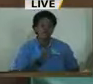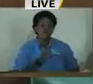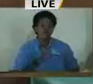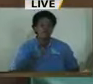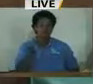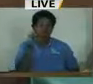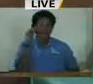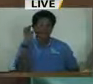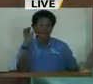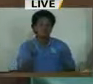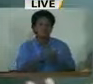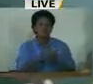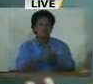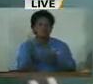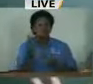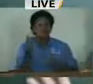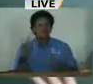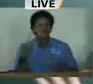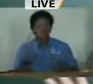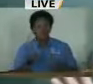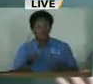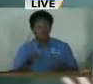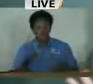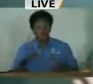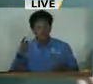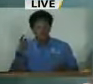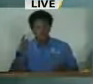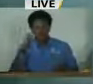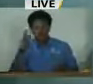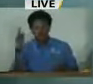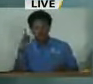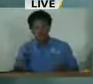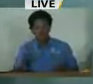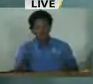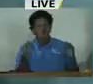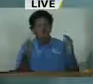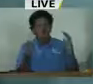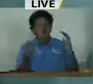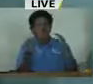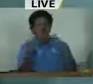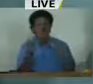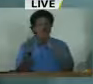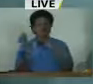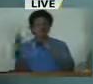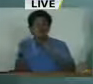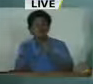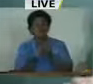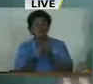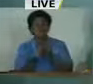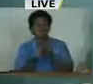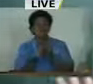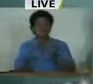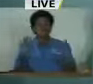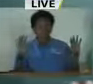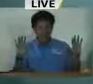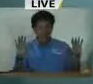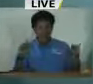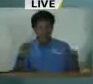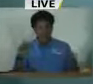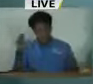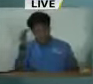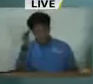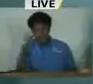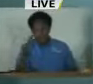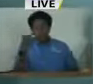believe if we come, they say he who comes to equity must come with clean hands. I say to you today,